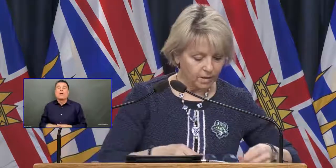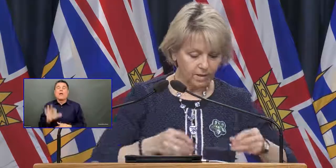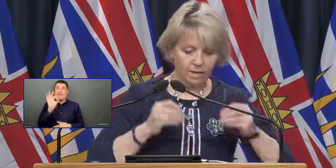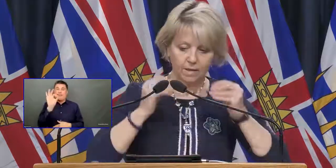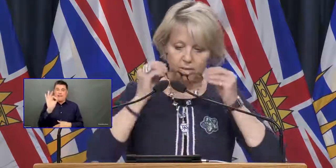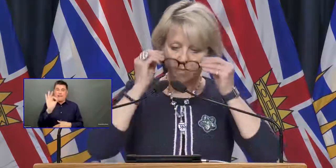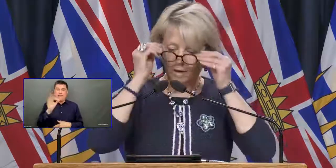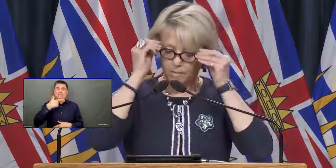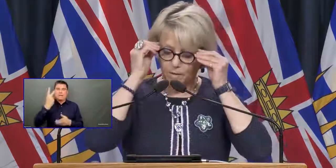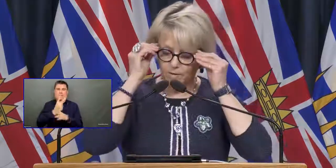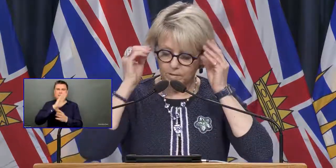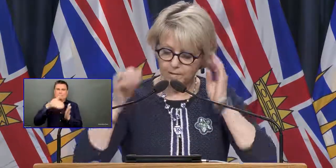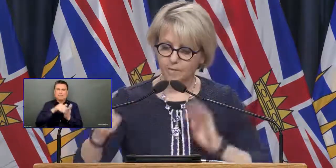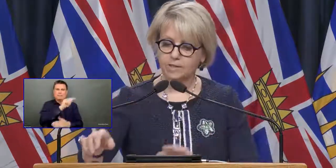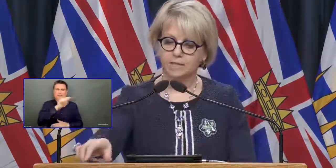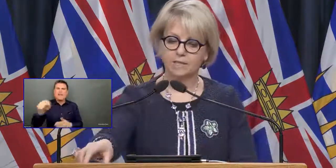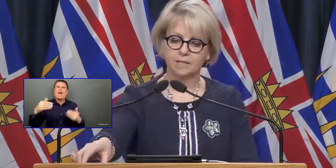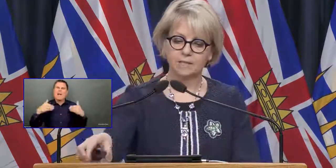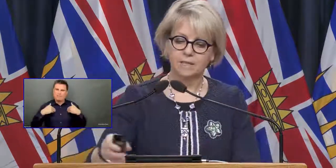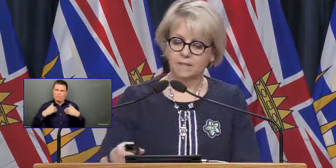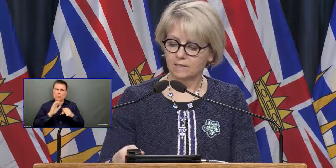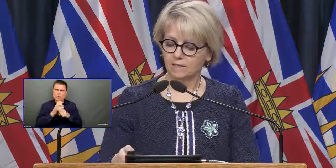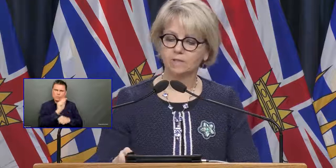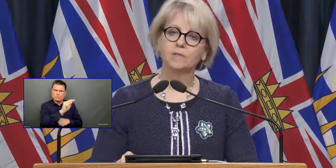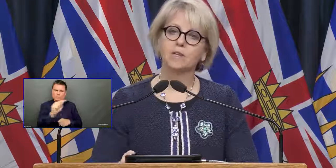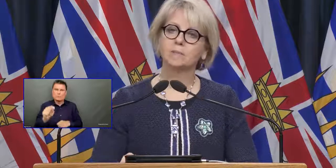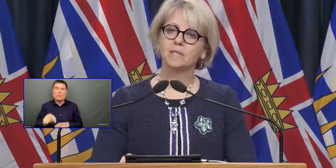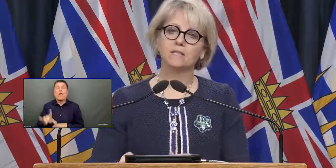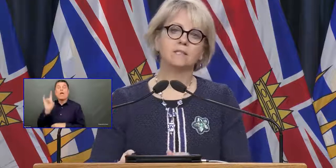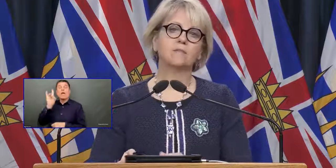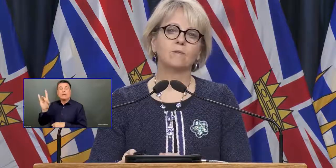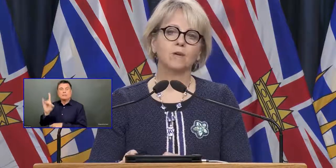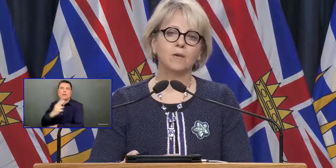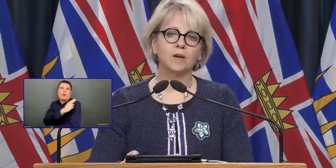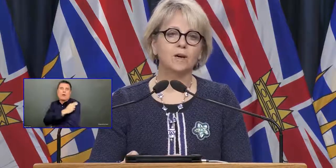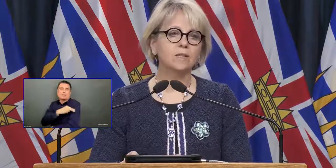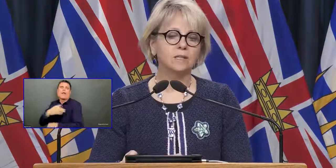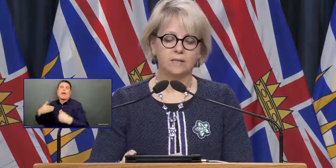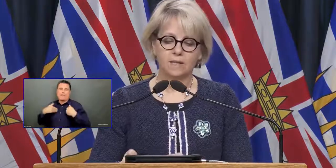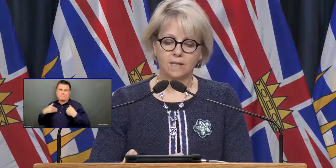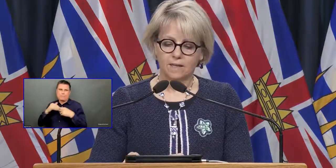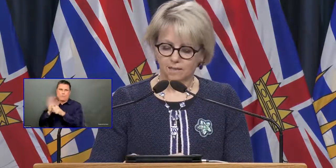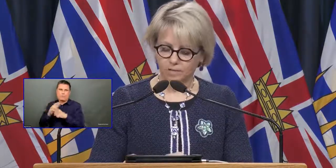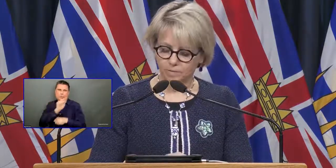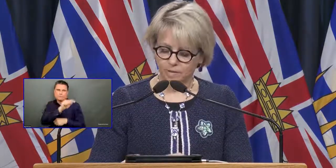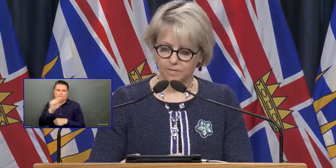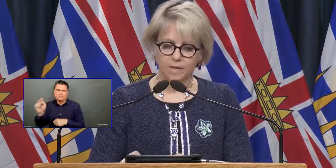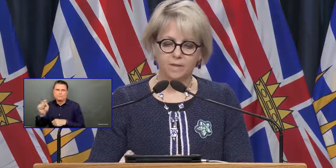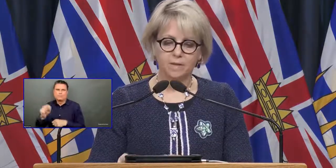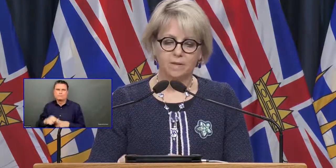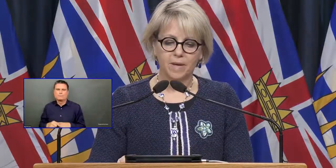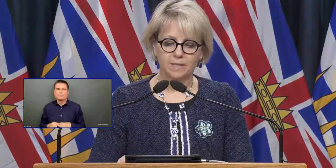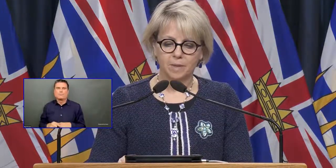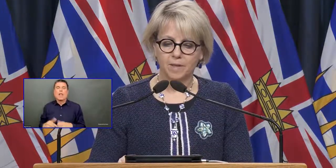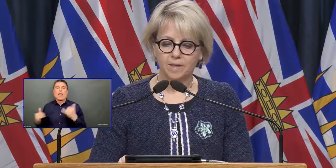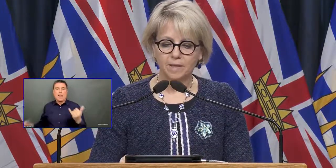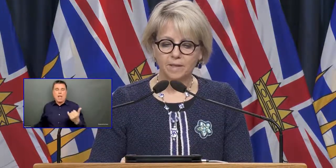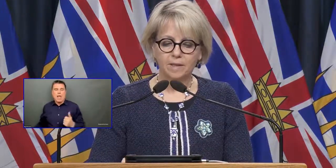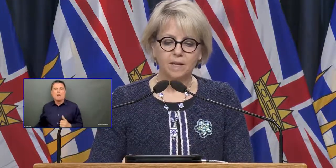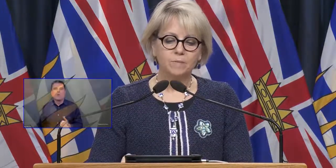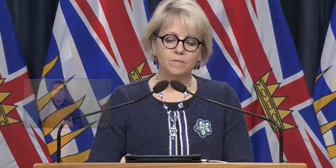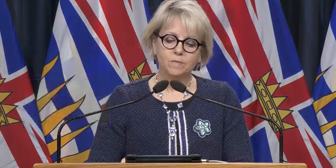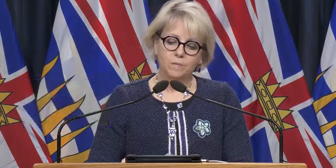our modeling presentation to give you an update of where we are in terms of the